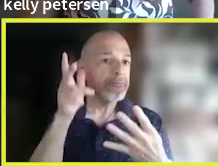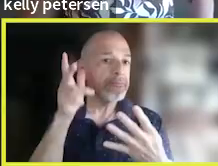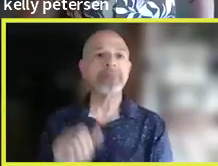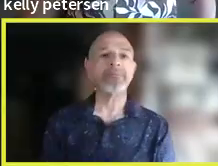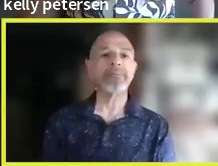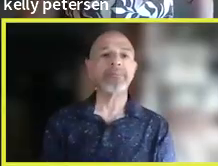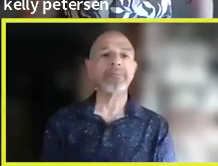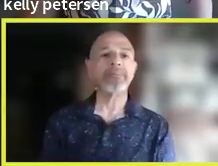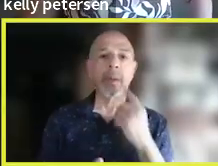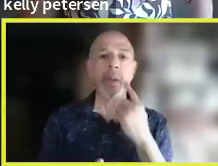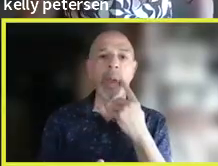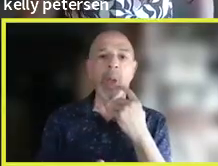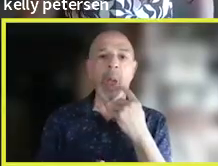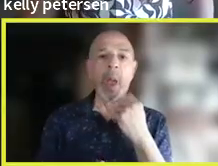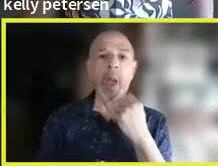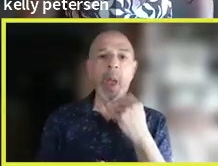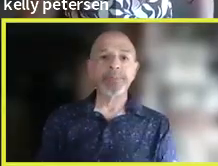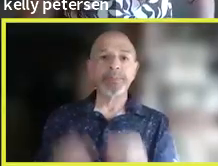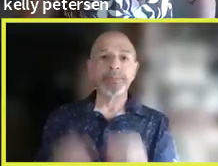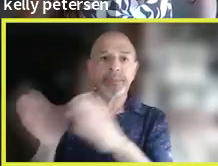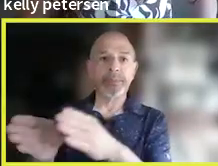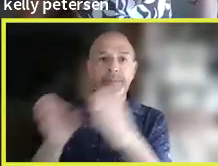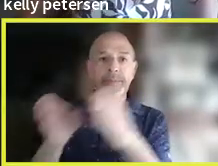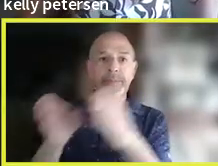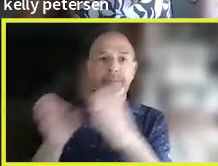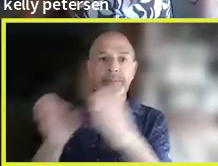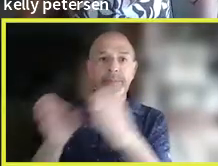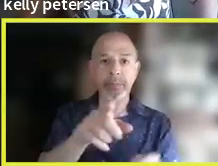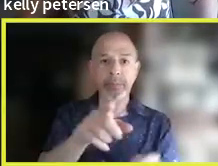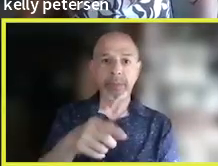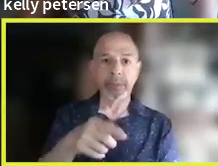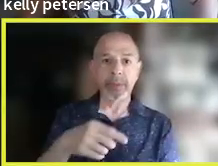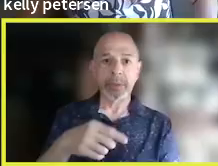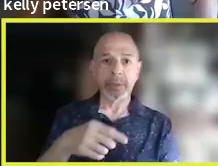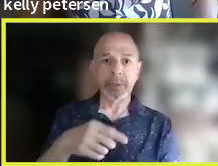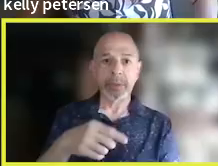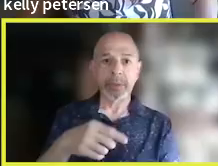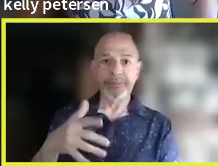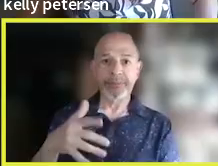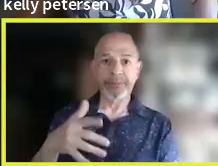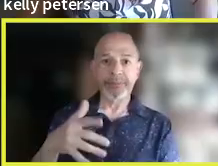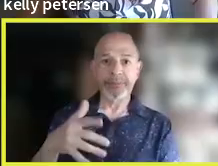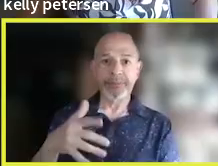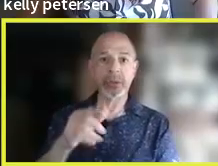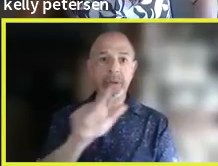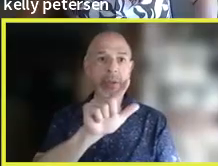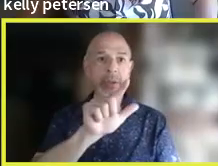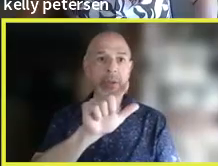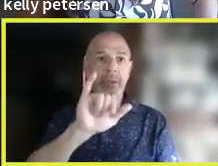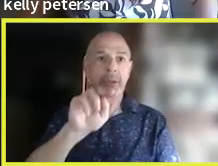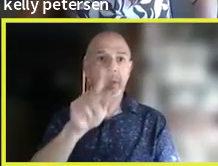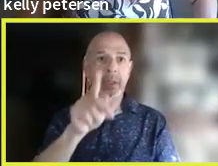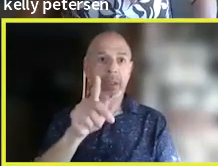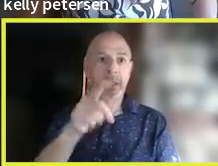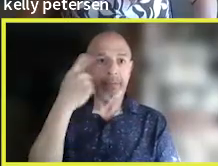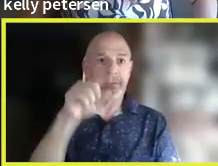I put a link in for Michael's for Jeff Christie singing it there. But don't worry about if there's links there and you can't read it, you